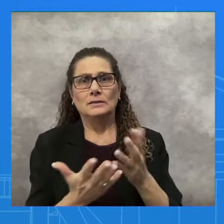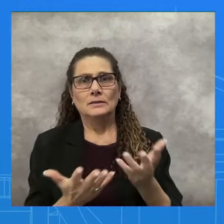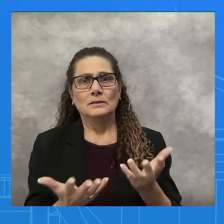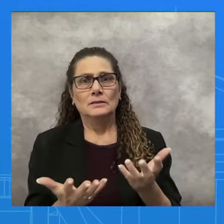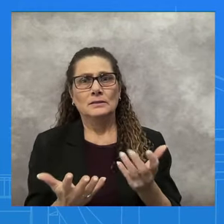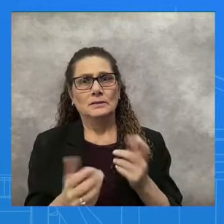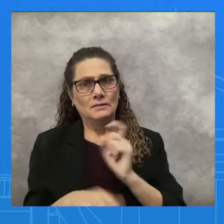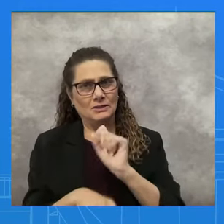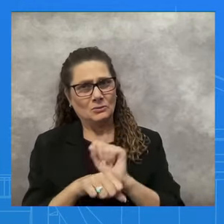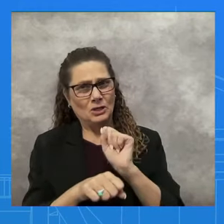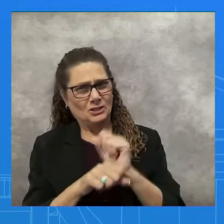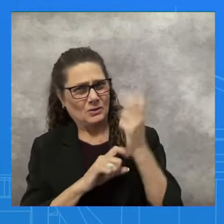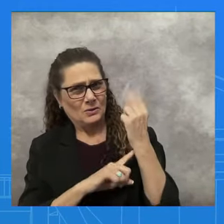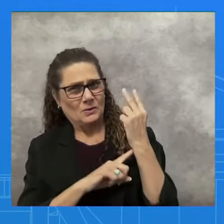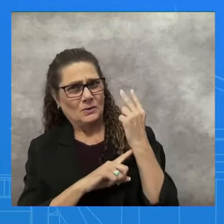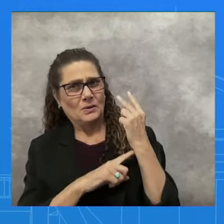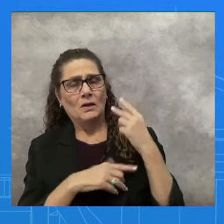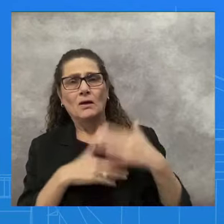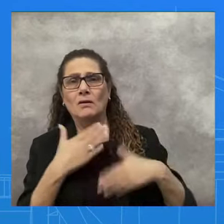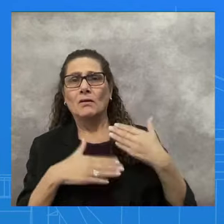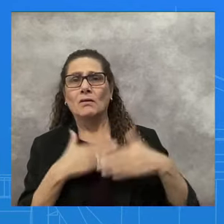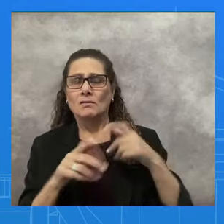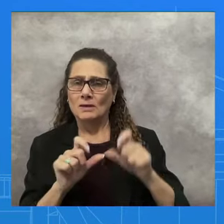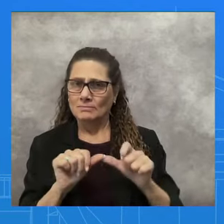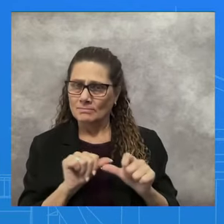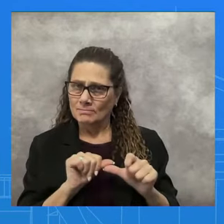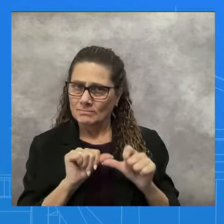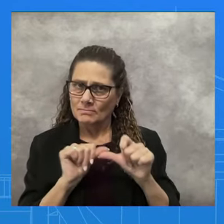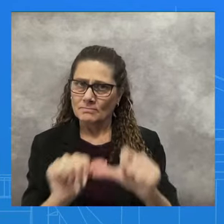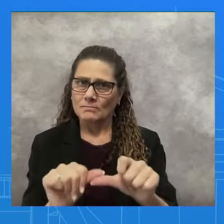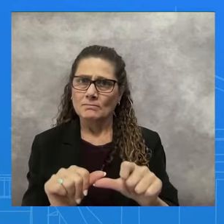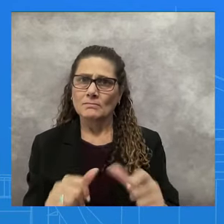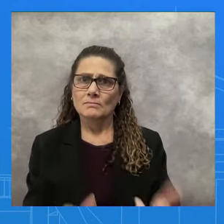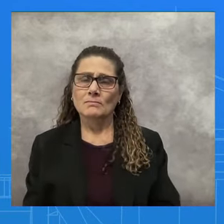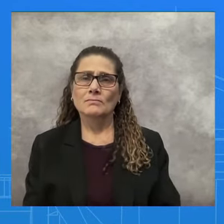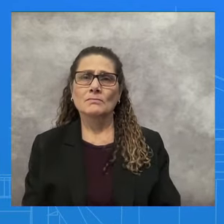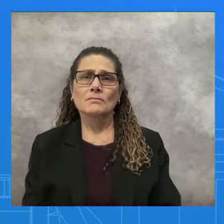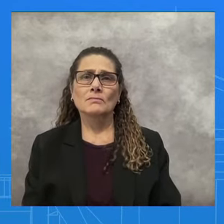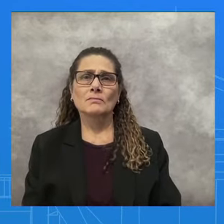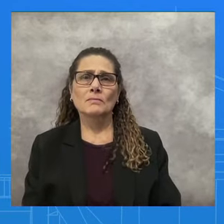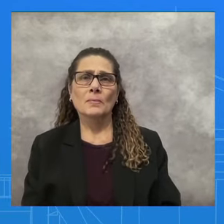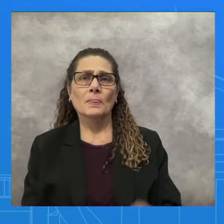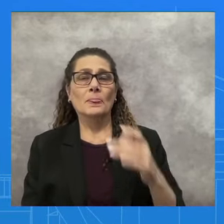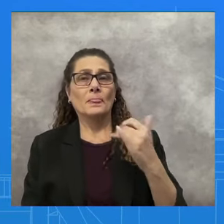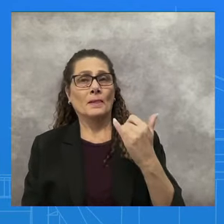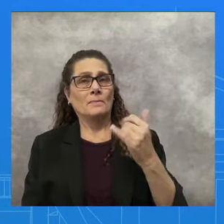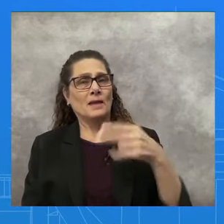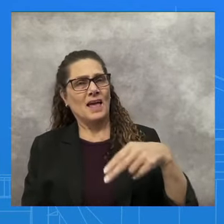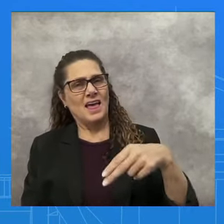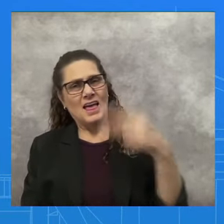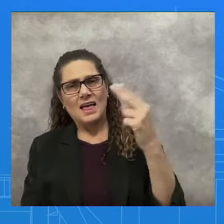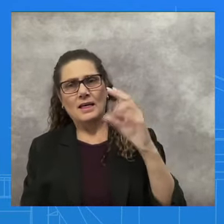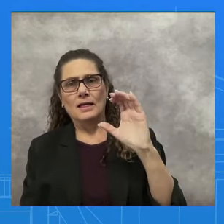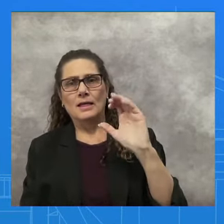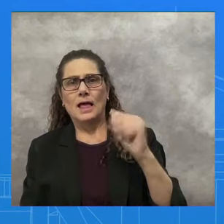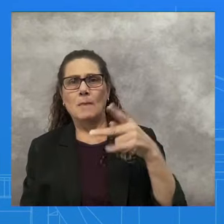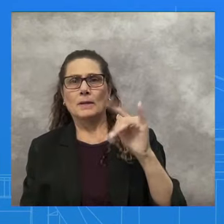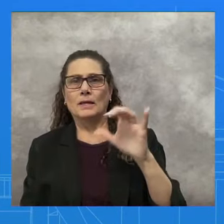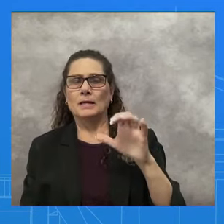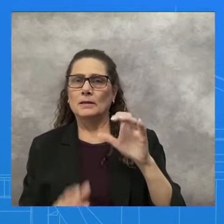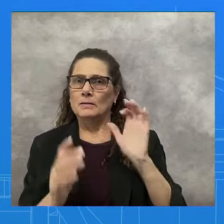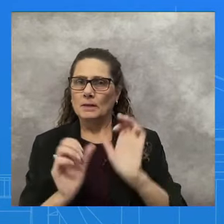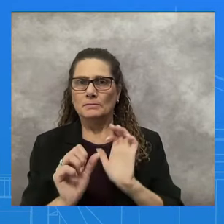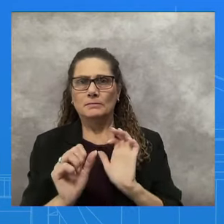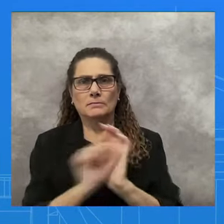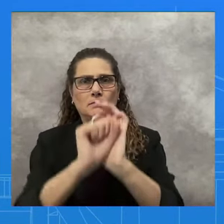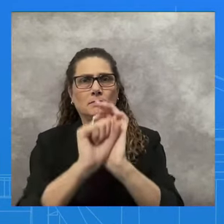high capacity magazines, that assault weapons, we need to ban those. Safe storage of guns, that needs